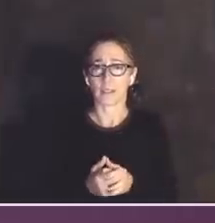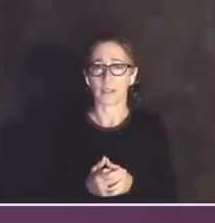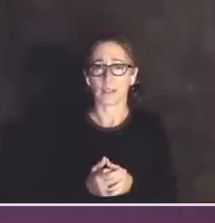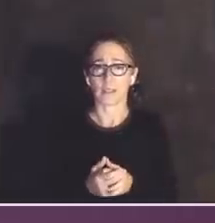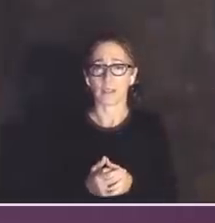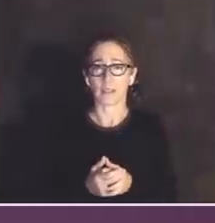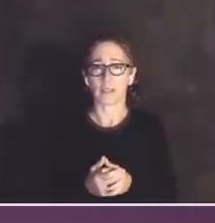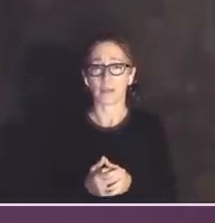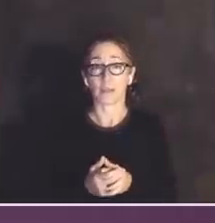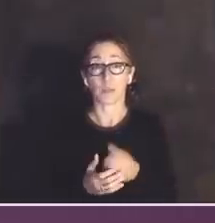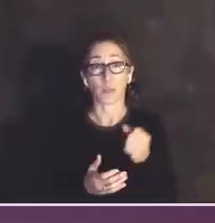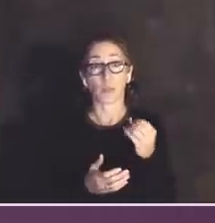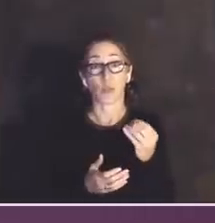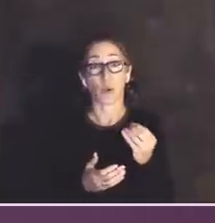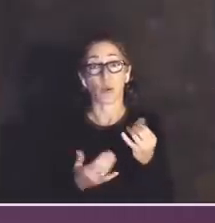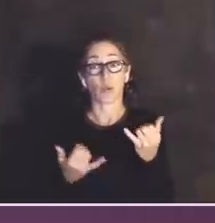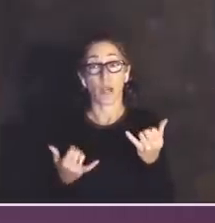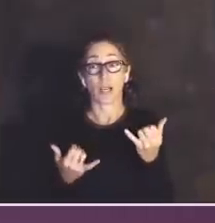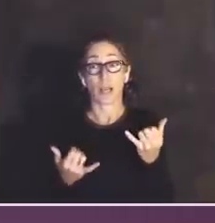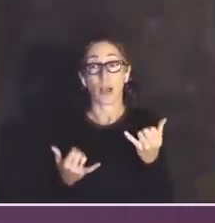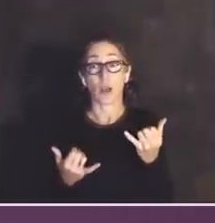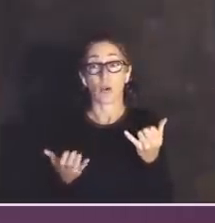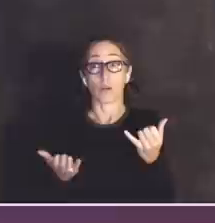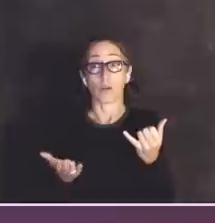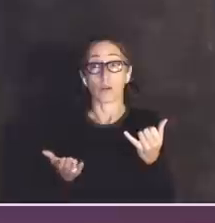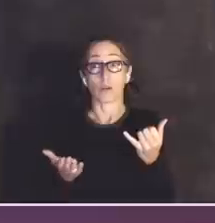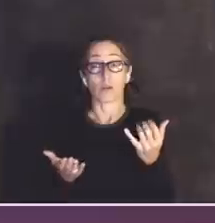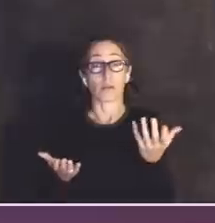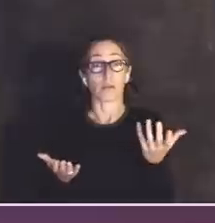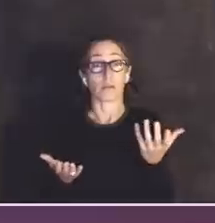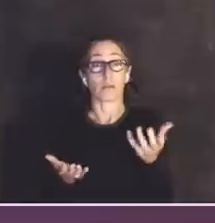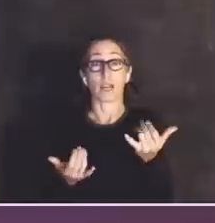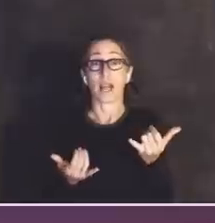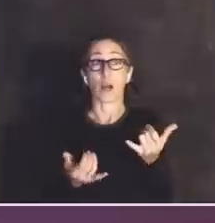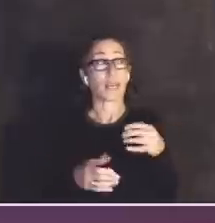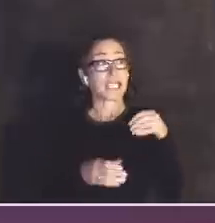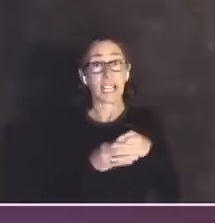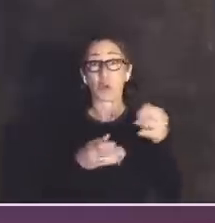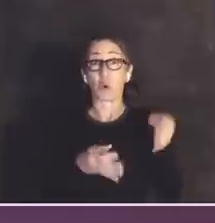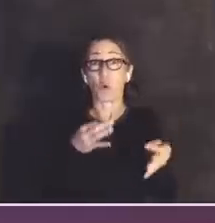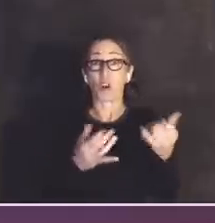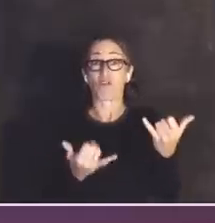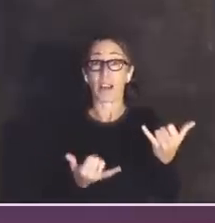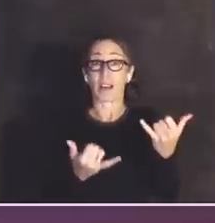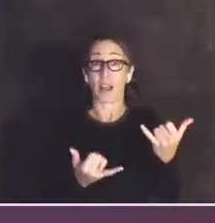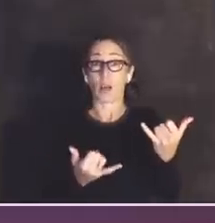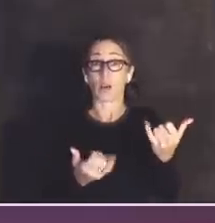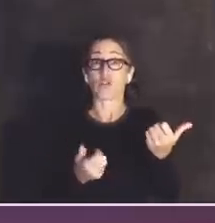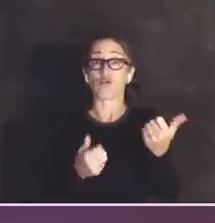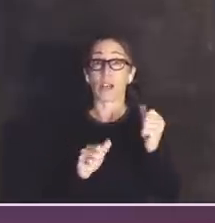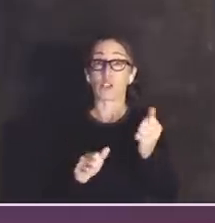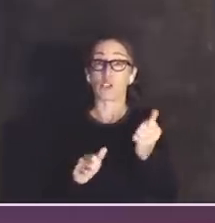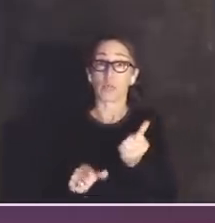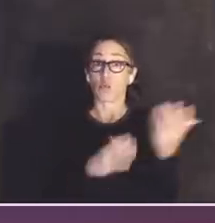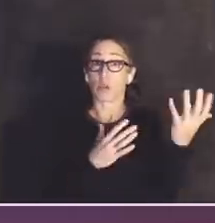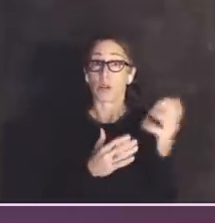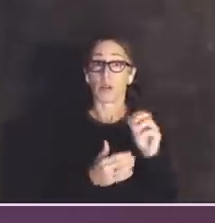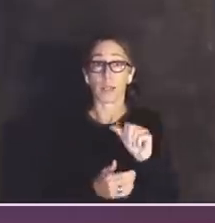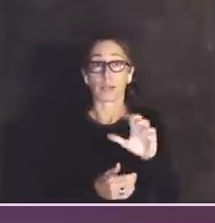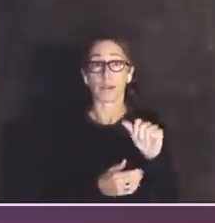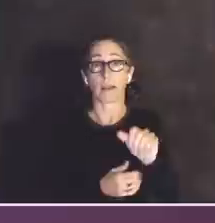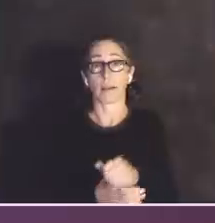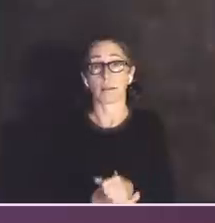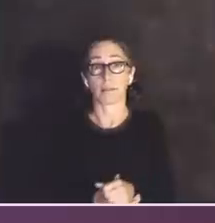And so he's in court right now, trying to get rid of the Affordable Care Act that President Obama and